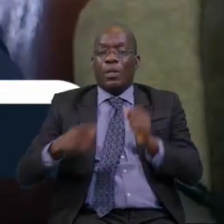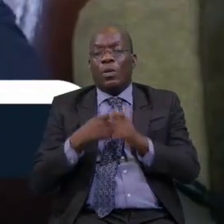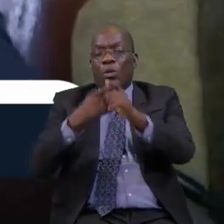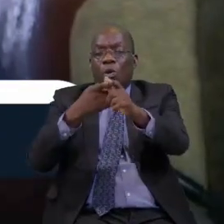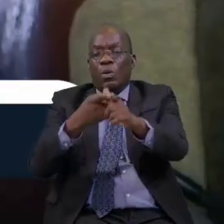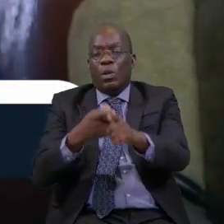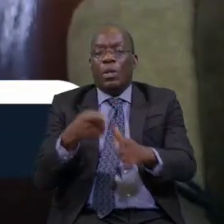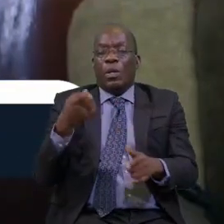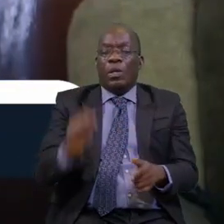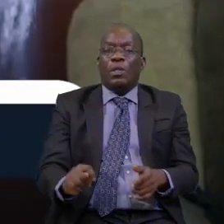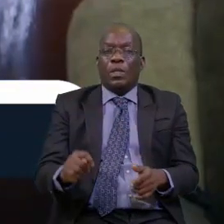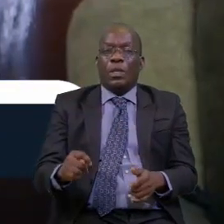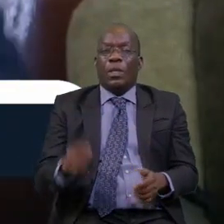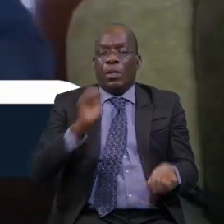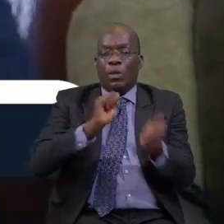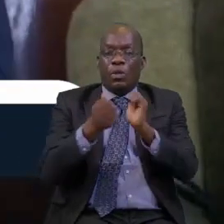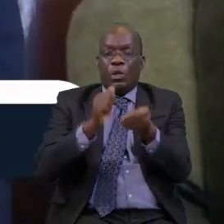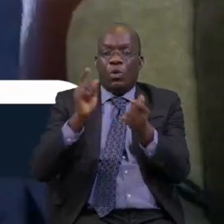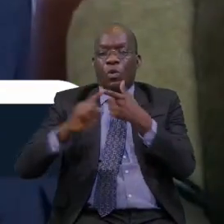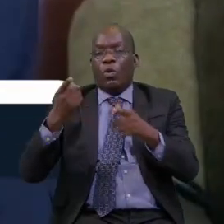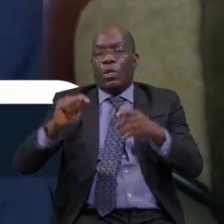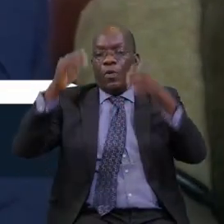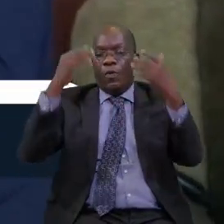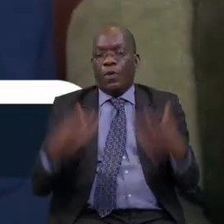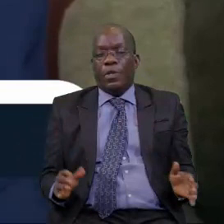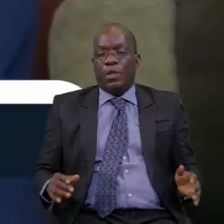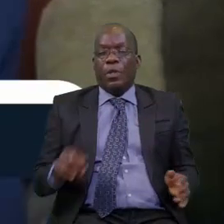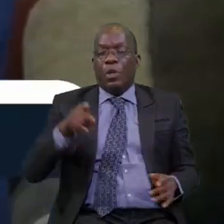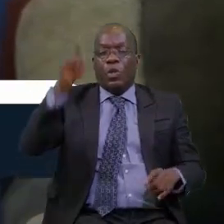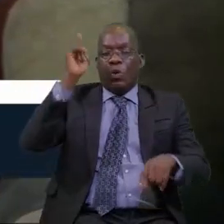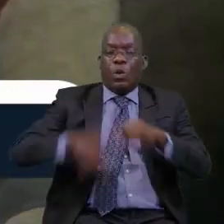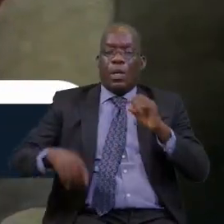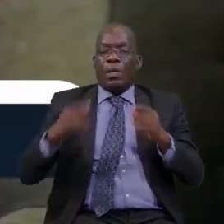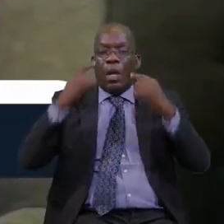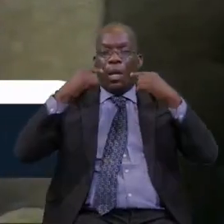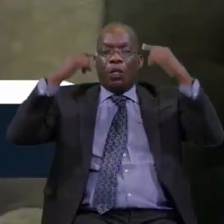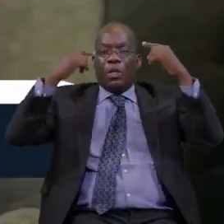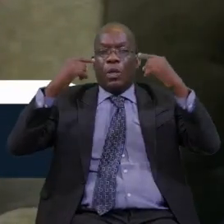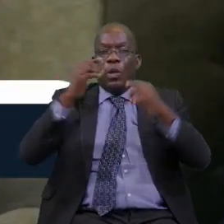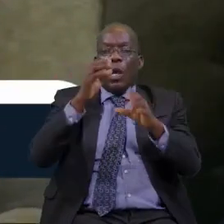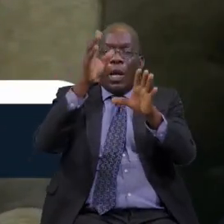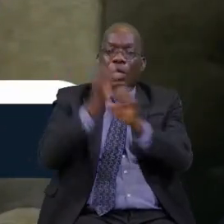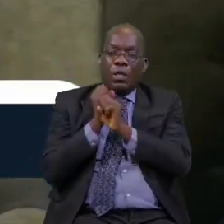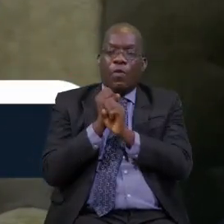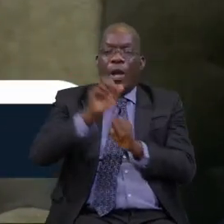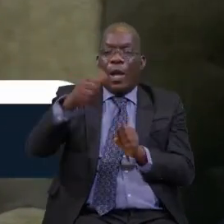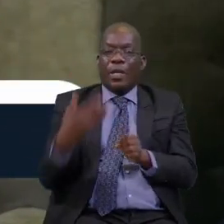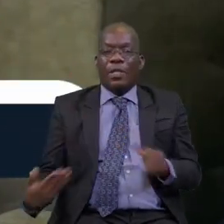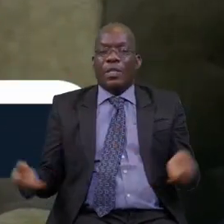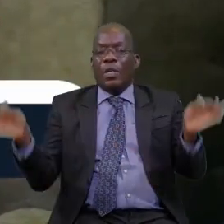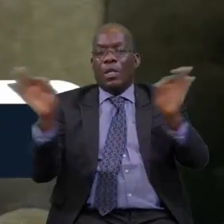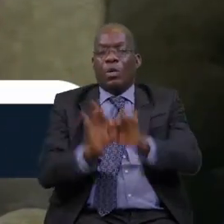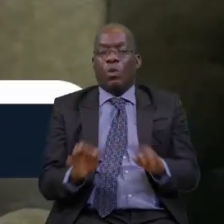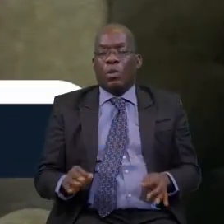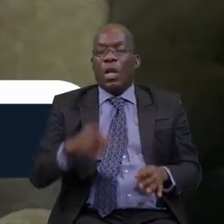the finishing point. You cannot achieve anything significant,